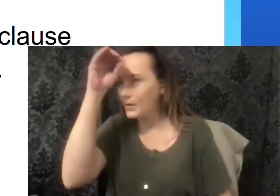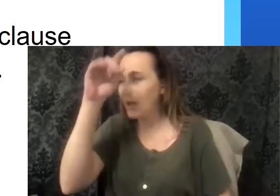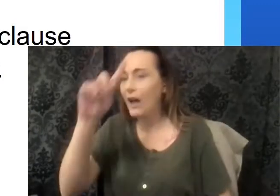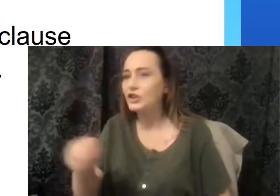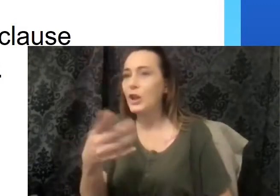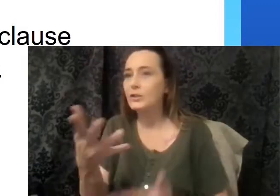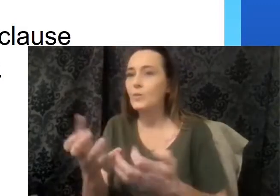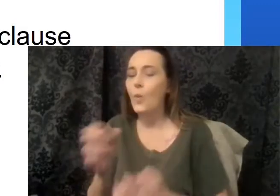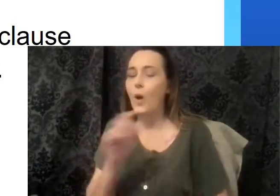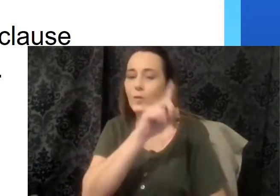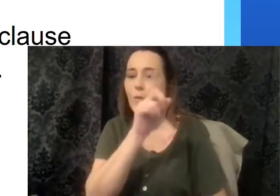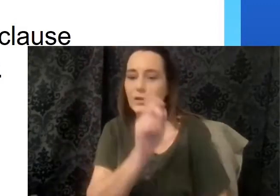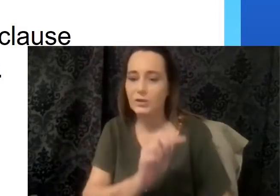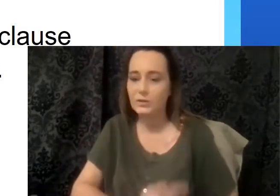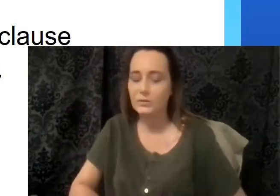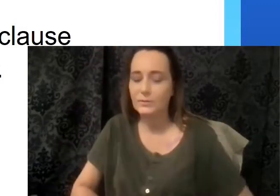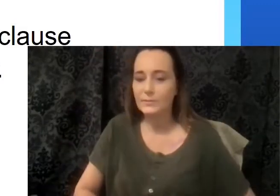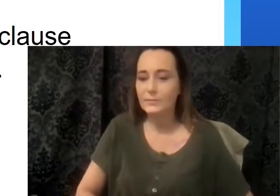questions.